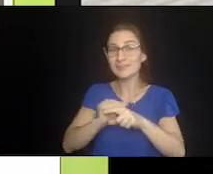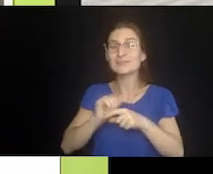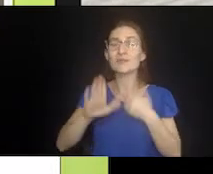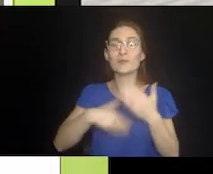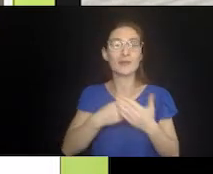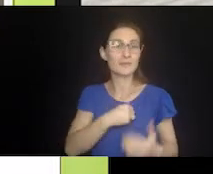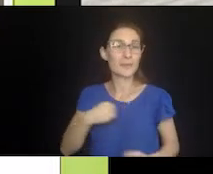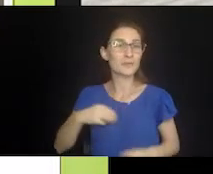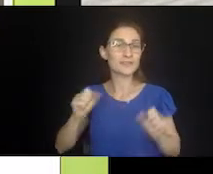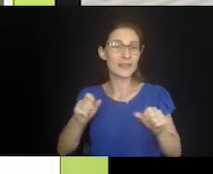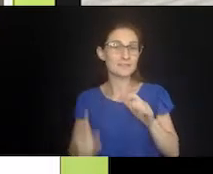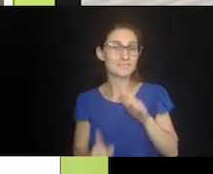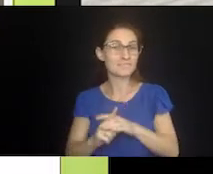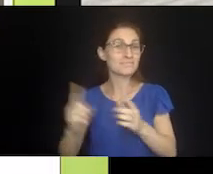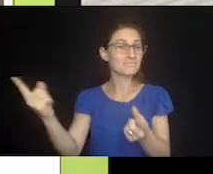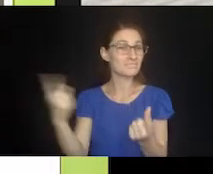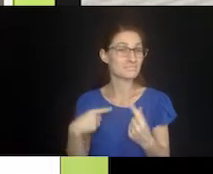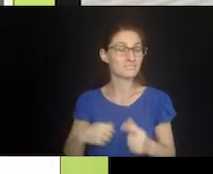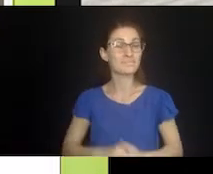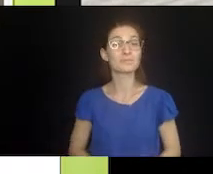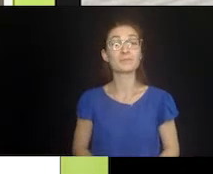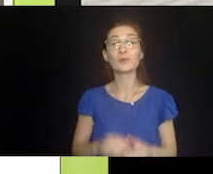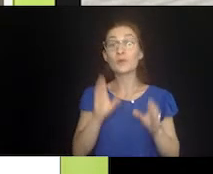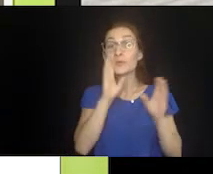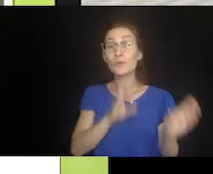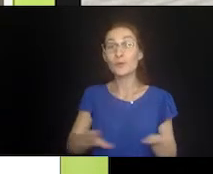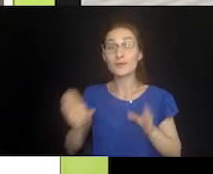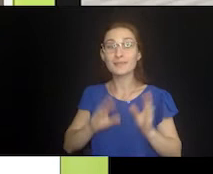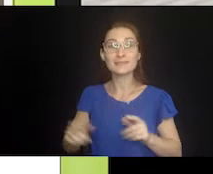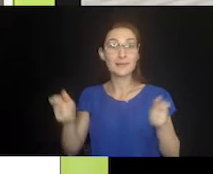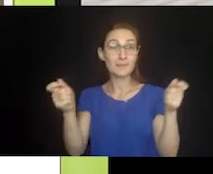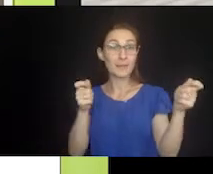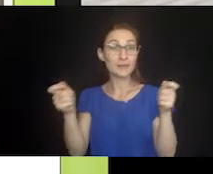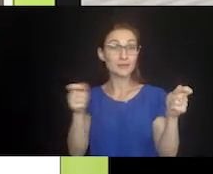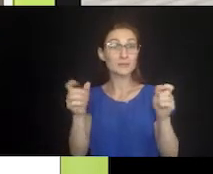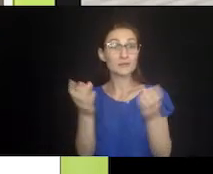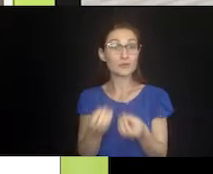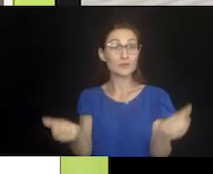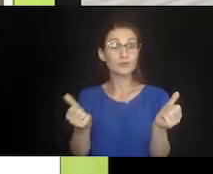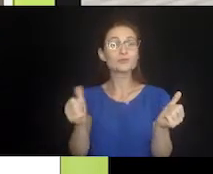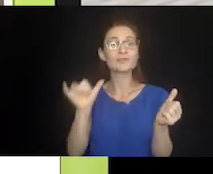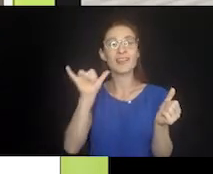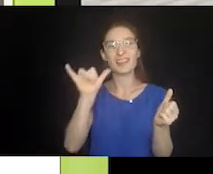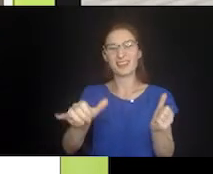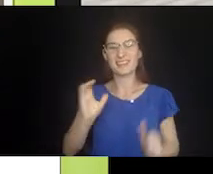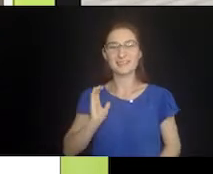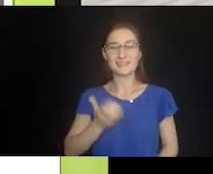attend. And Organizational Management Solutions is our management company